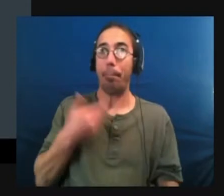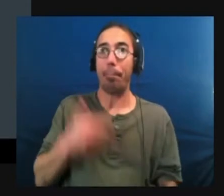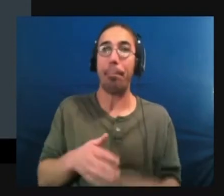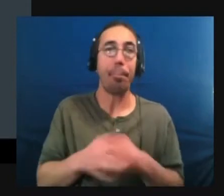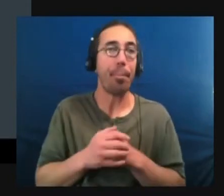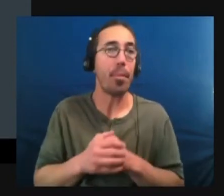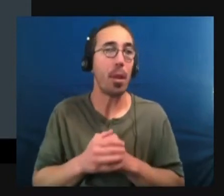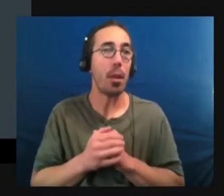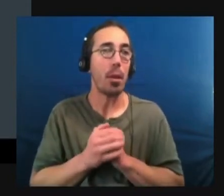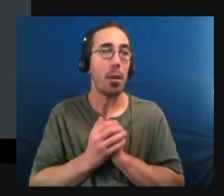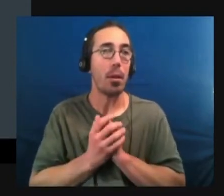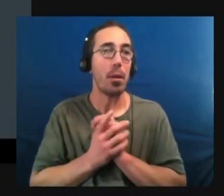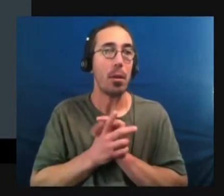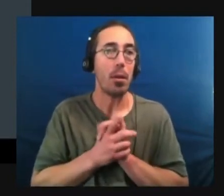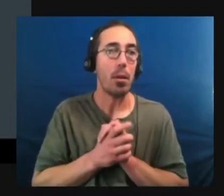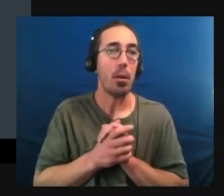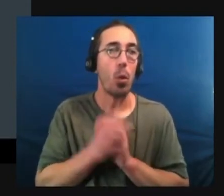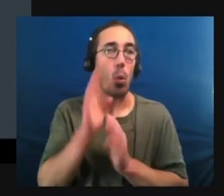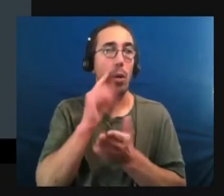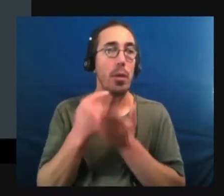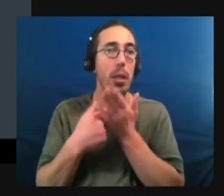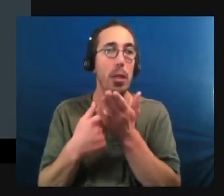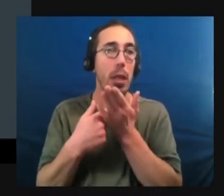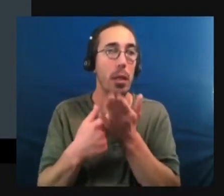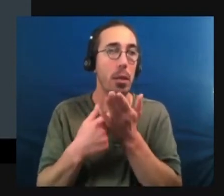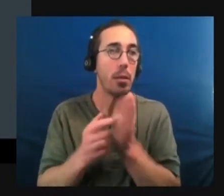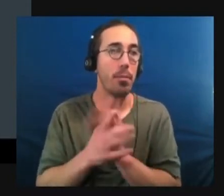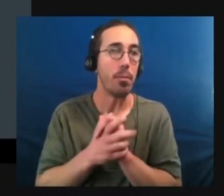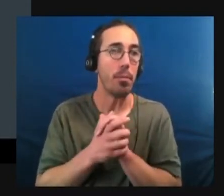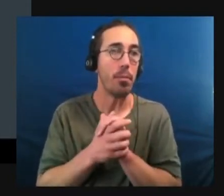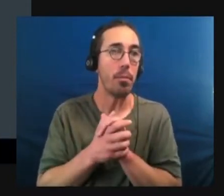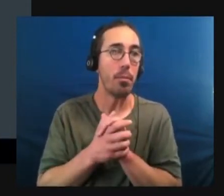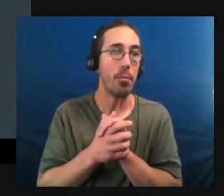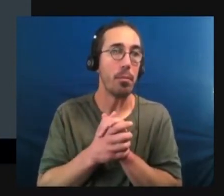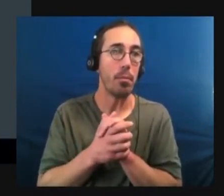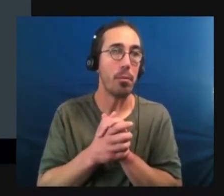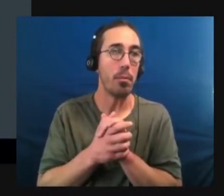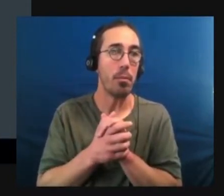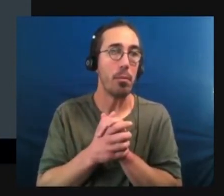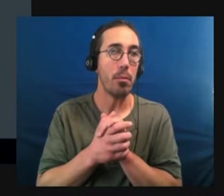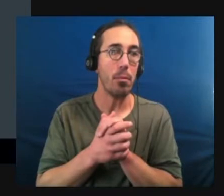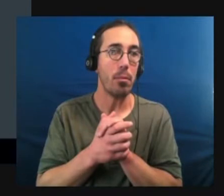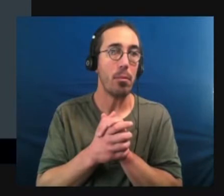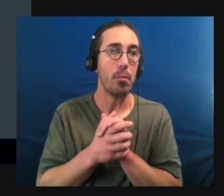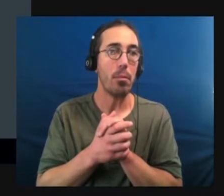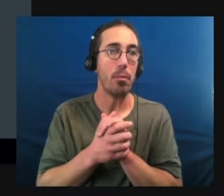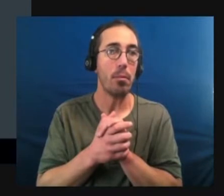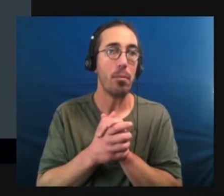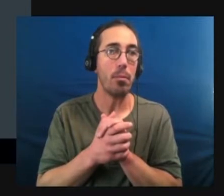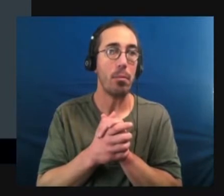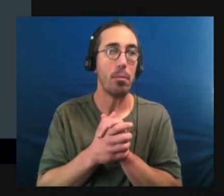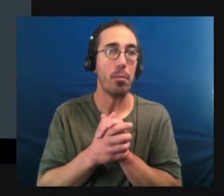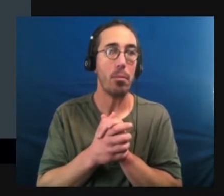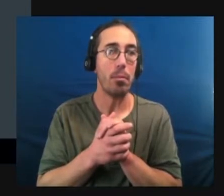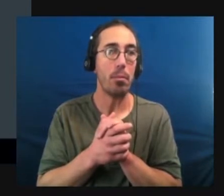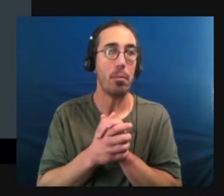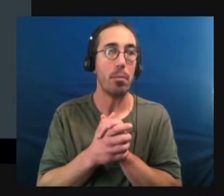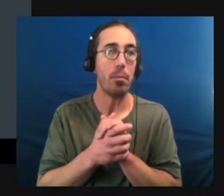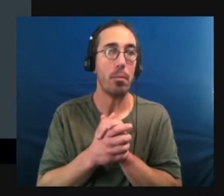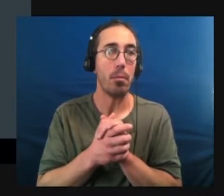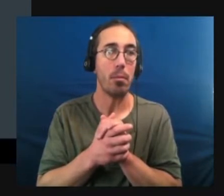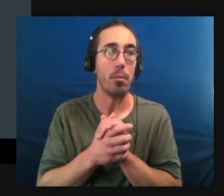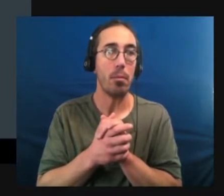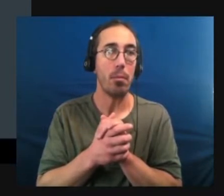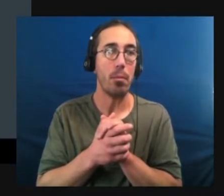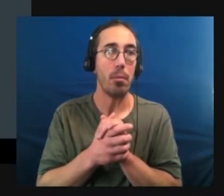identities that we're actually going to talk about a little bit later. The identities that I really